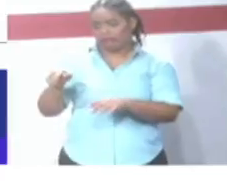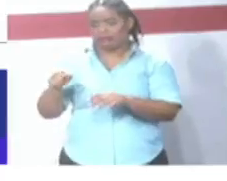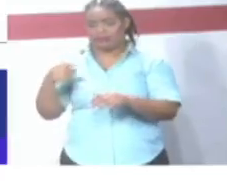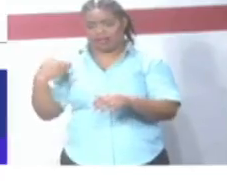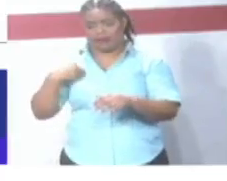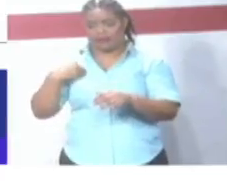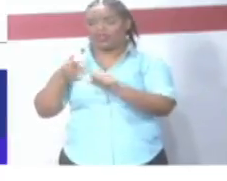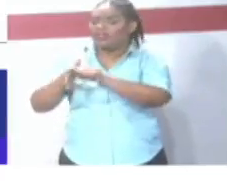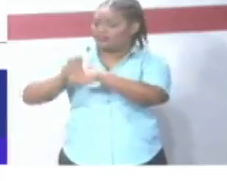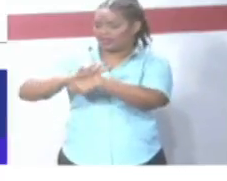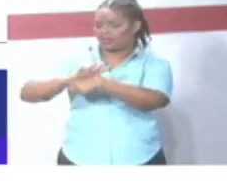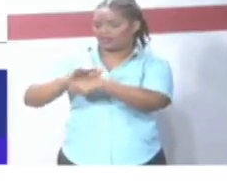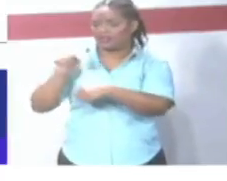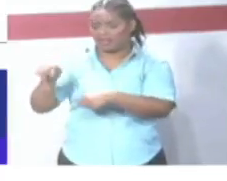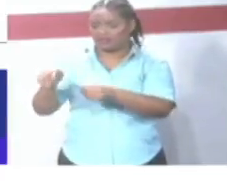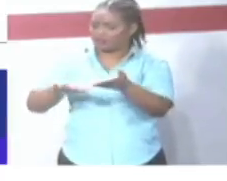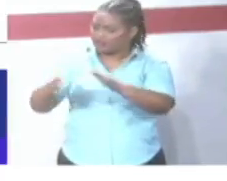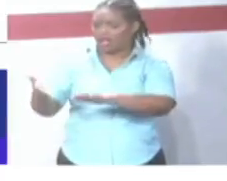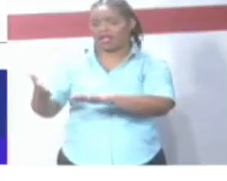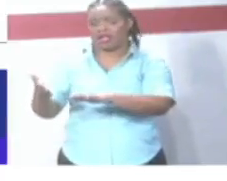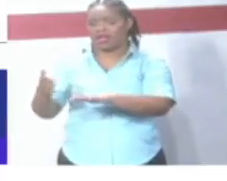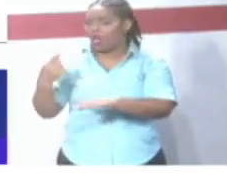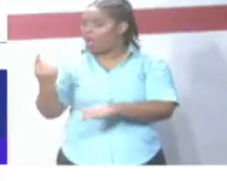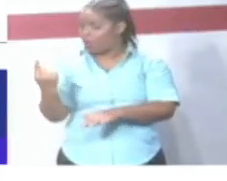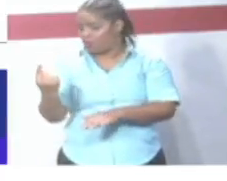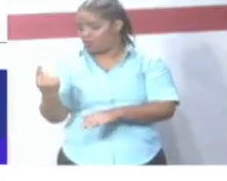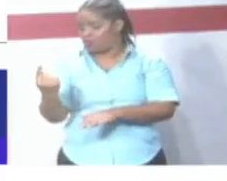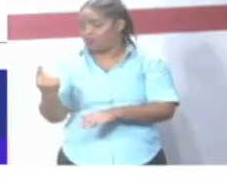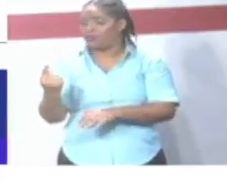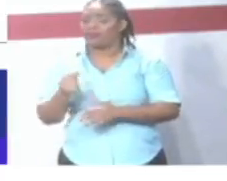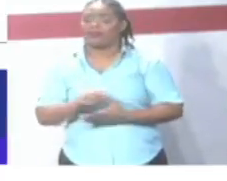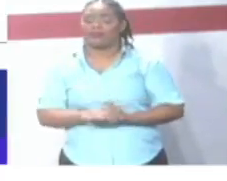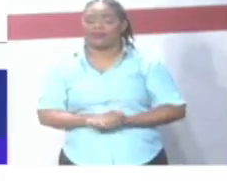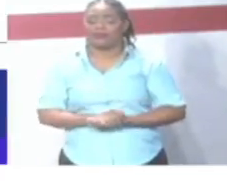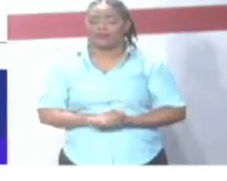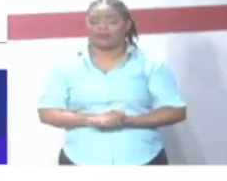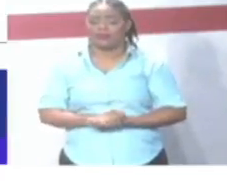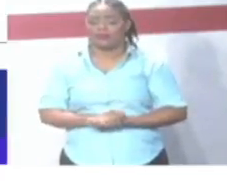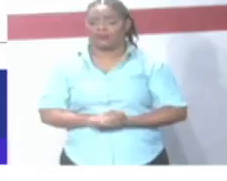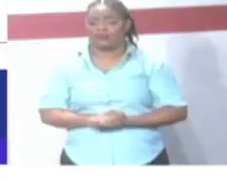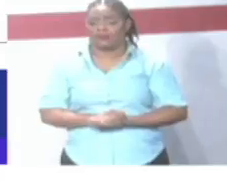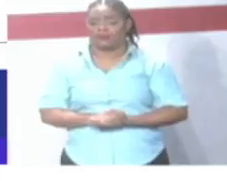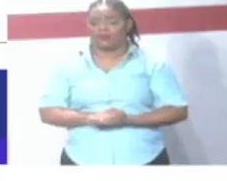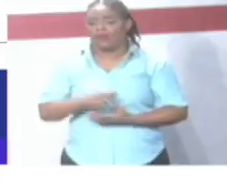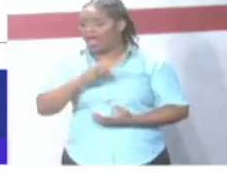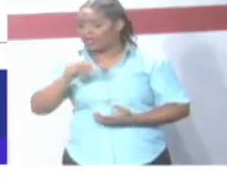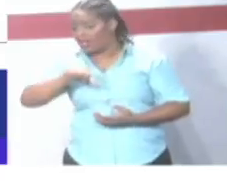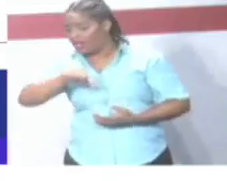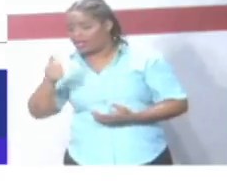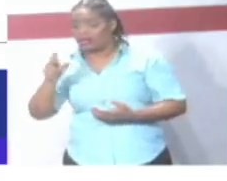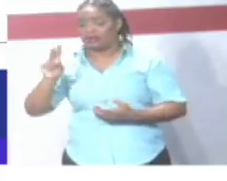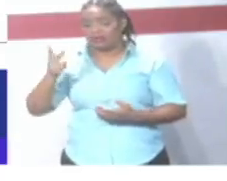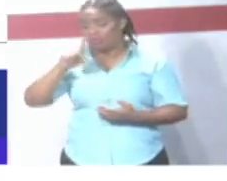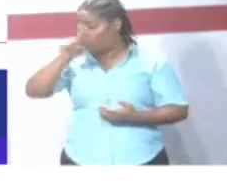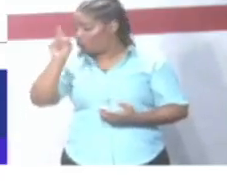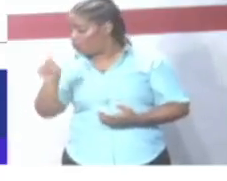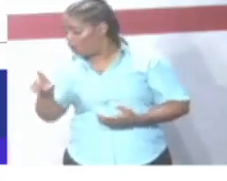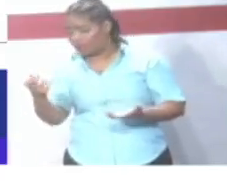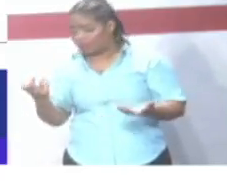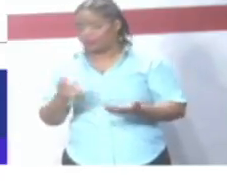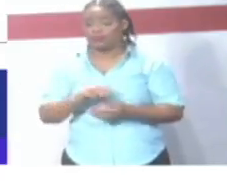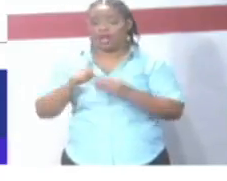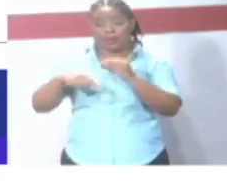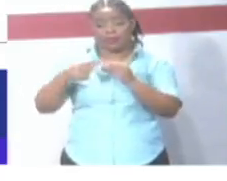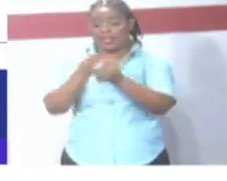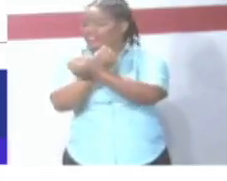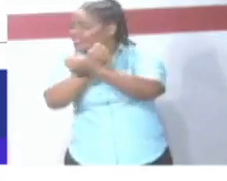COVID? And my second question, as it pertains to safe zones and persons who may have a perfectly